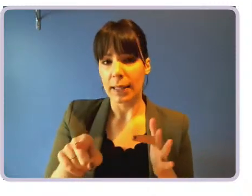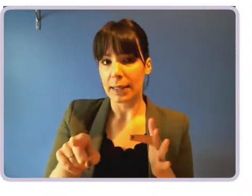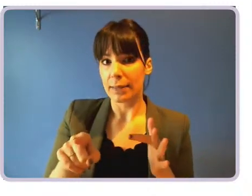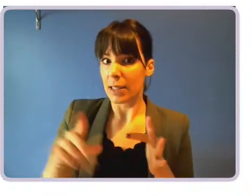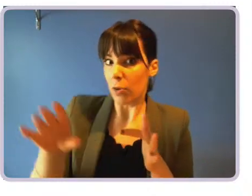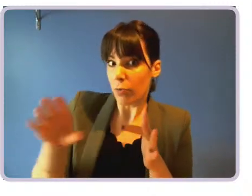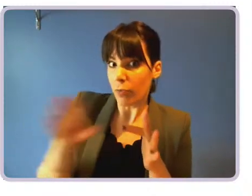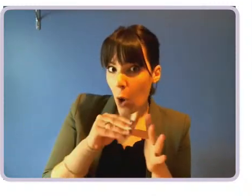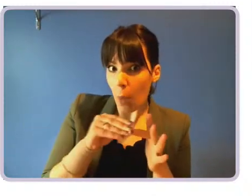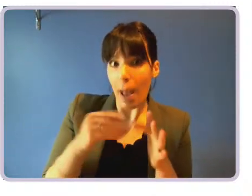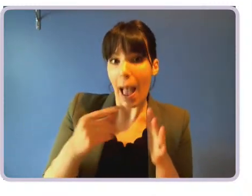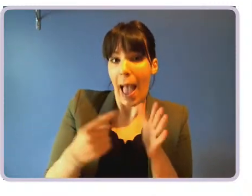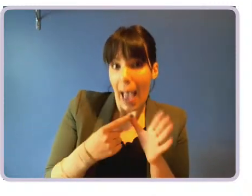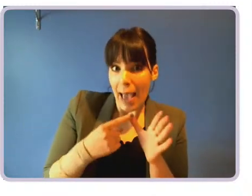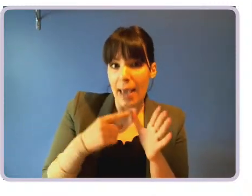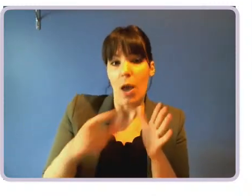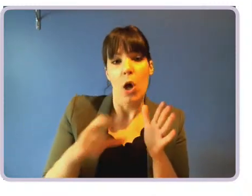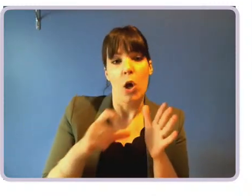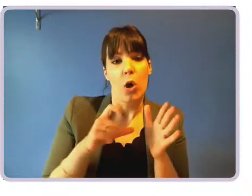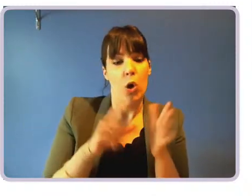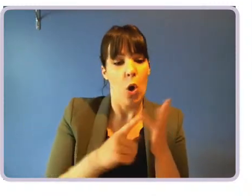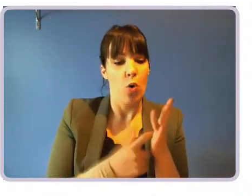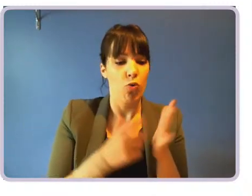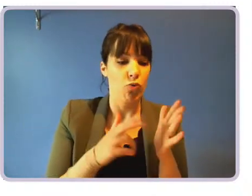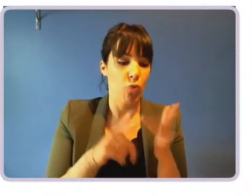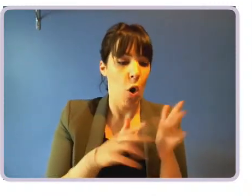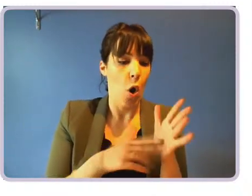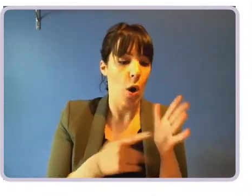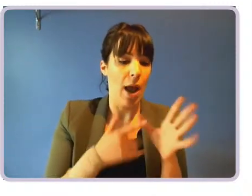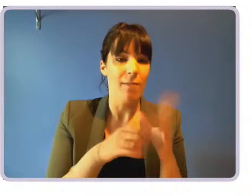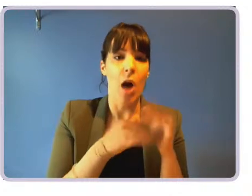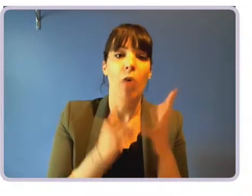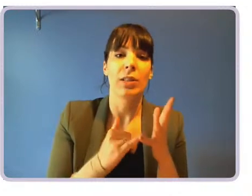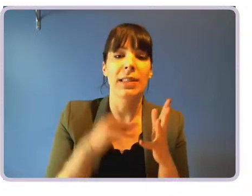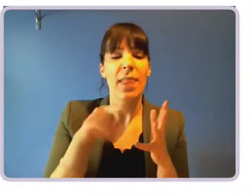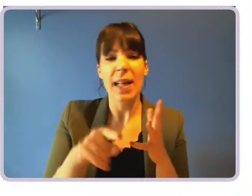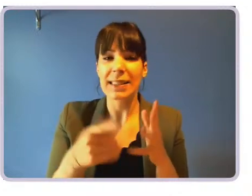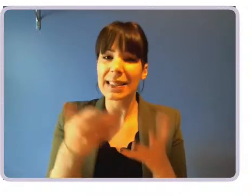the common cold virus, which is a common cold virus, but this particular